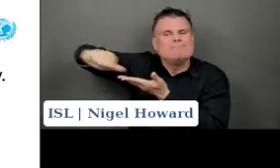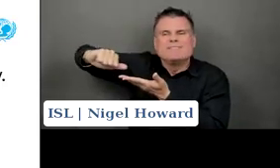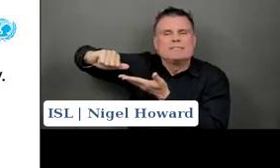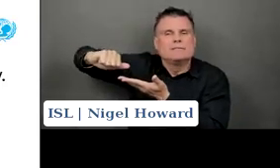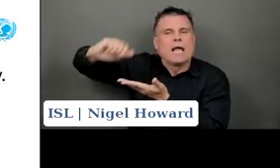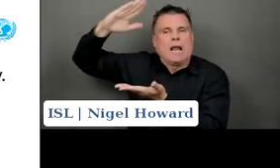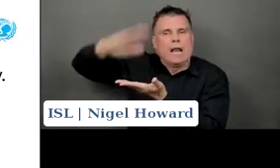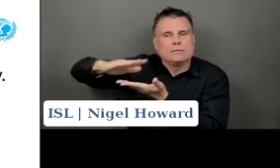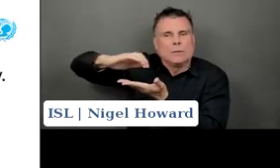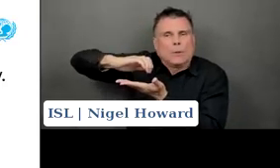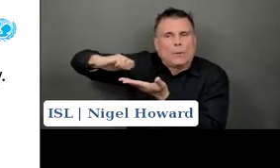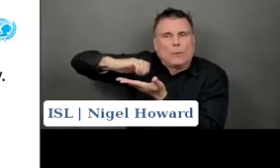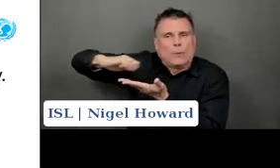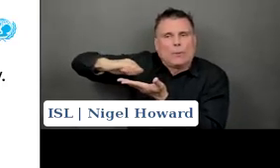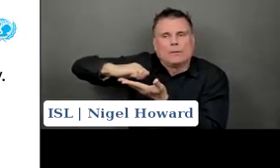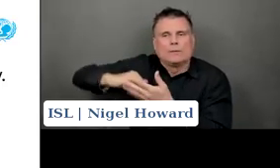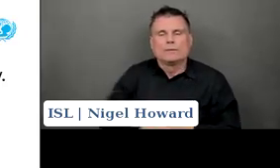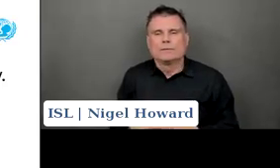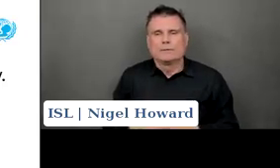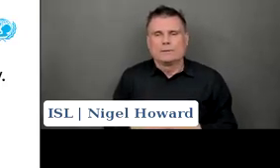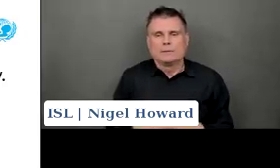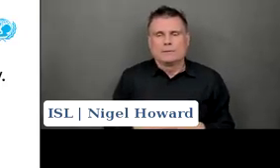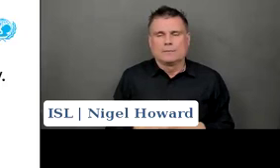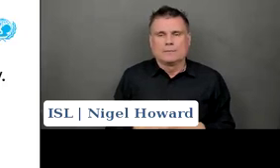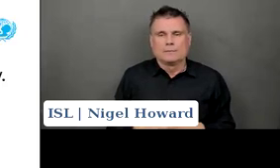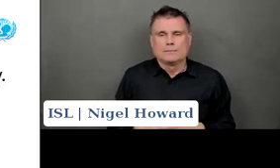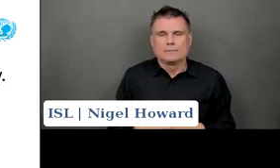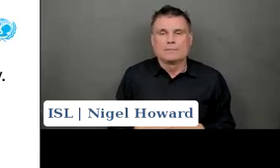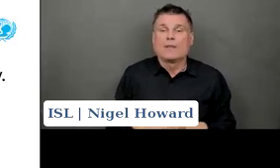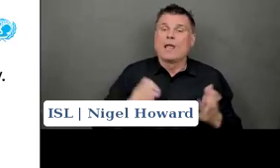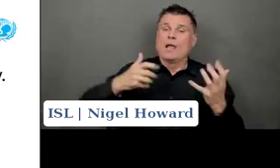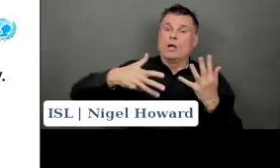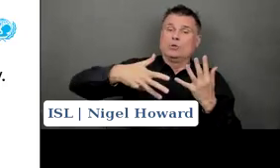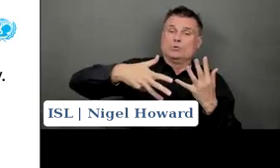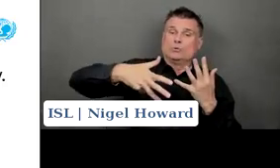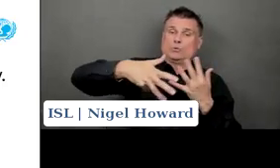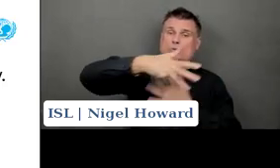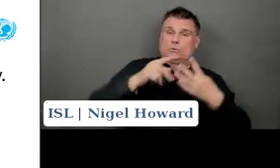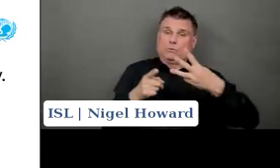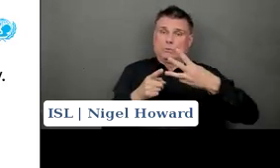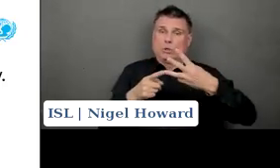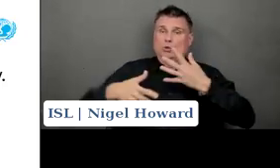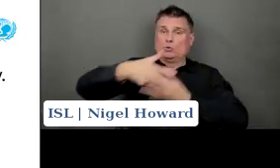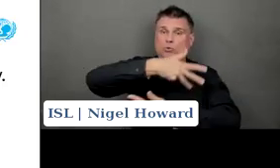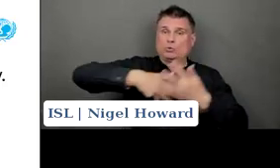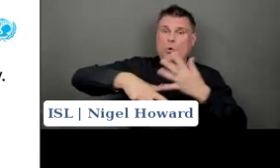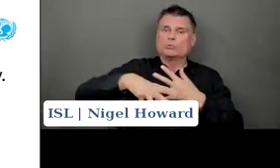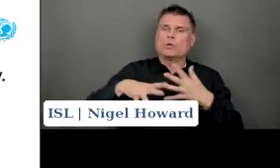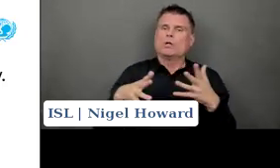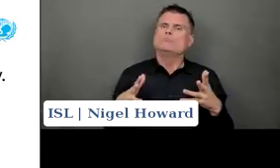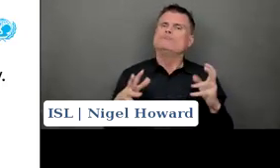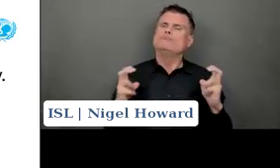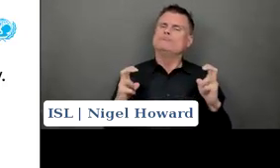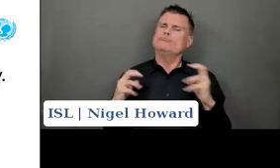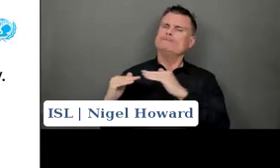supports. It also refers to social norm support, which is that support used to shift social expectations based on